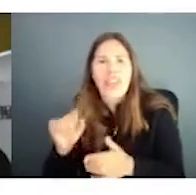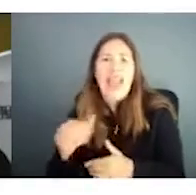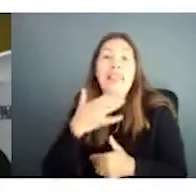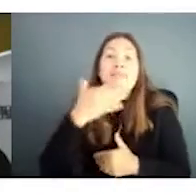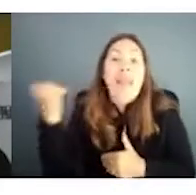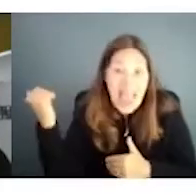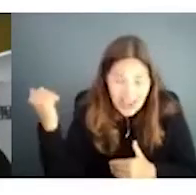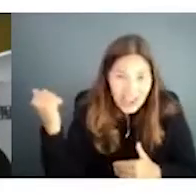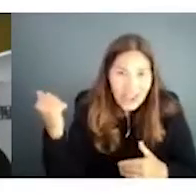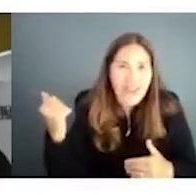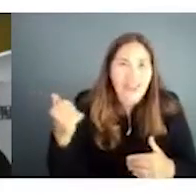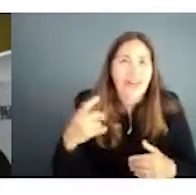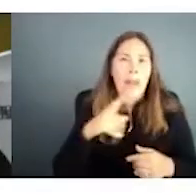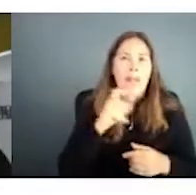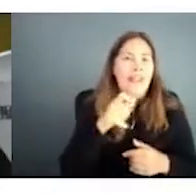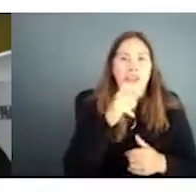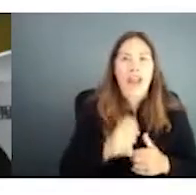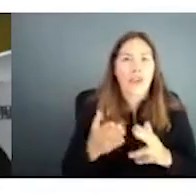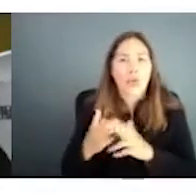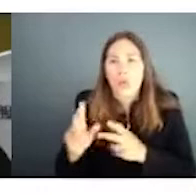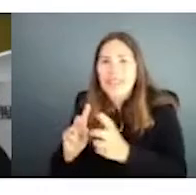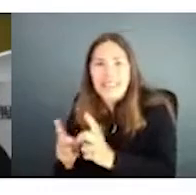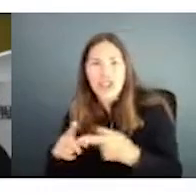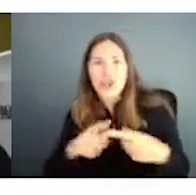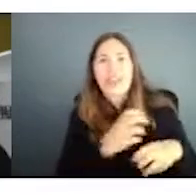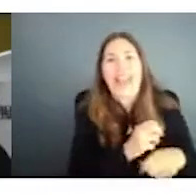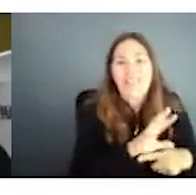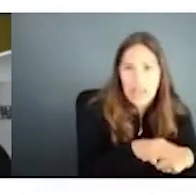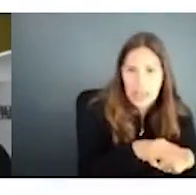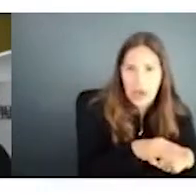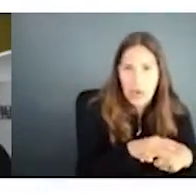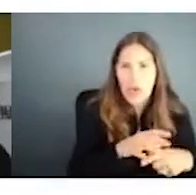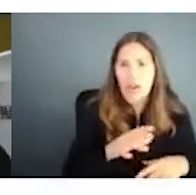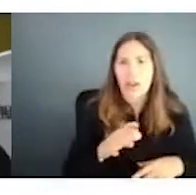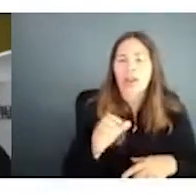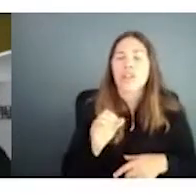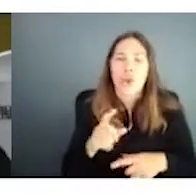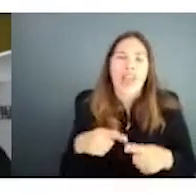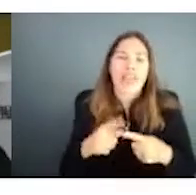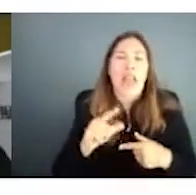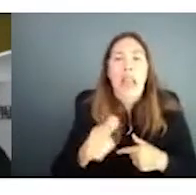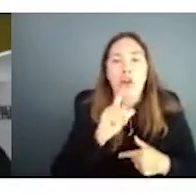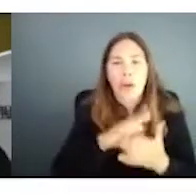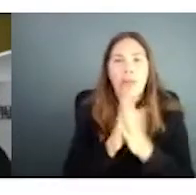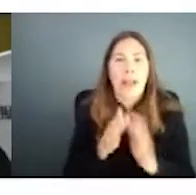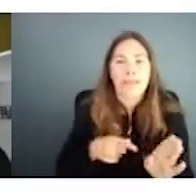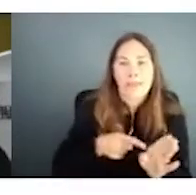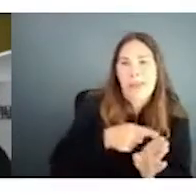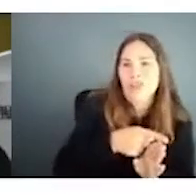that, because now you don't have to go through digital to get to video, and then eventually you'll be able to specialize. So